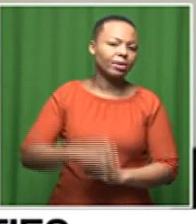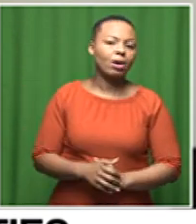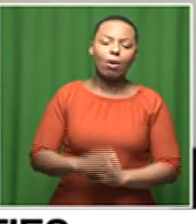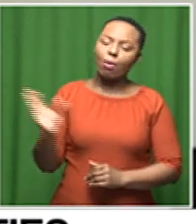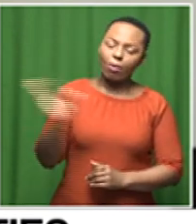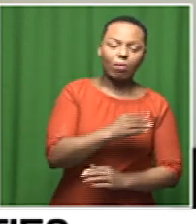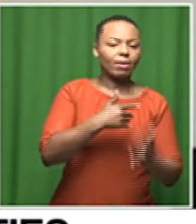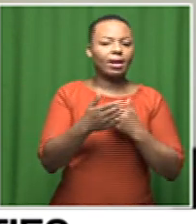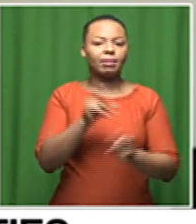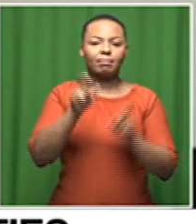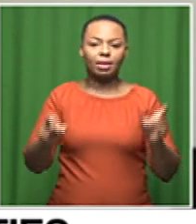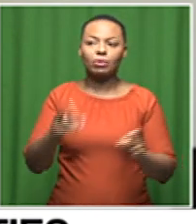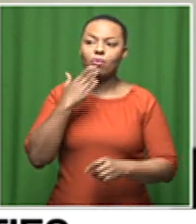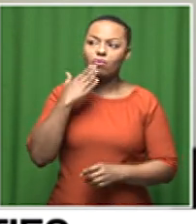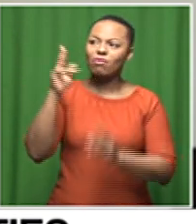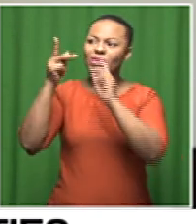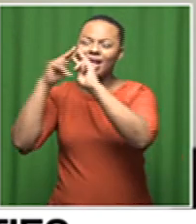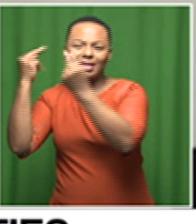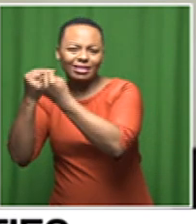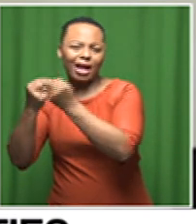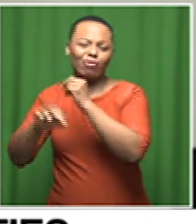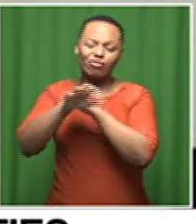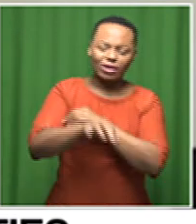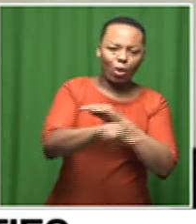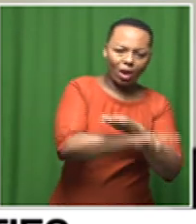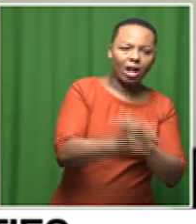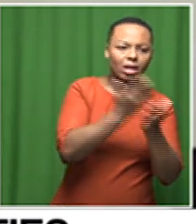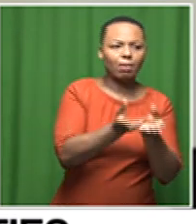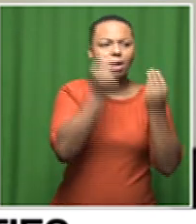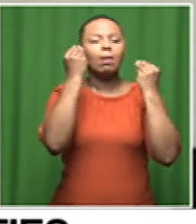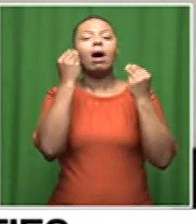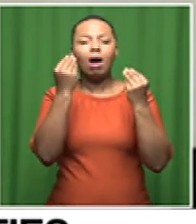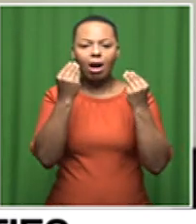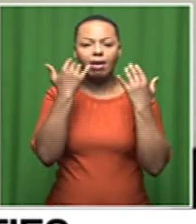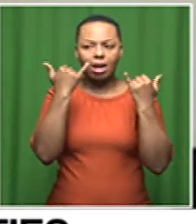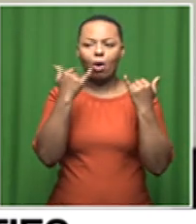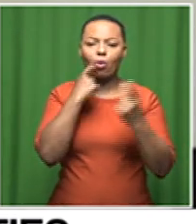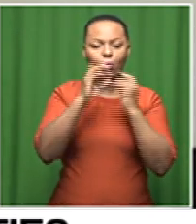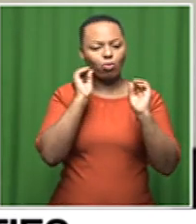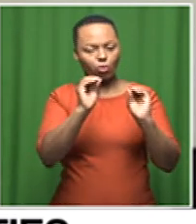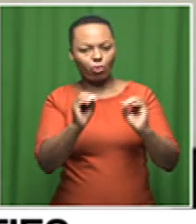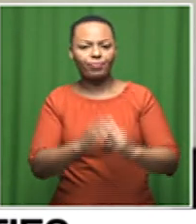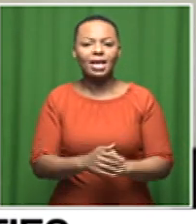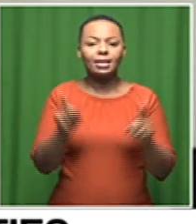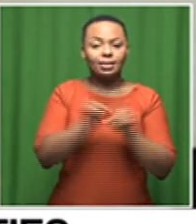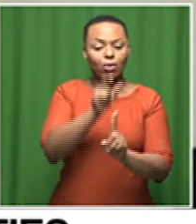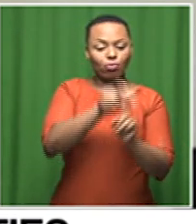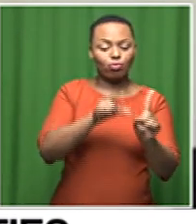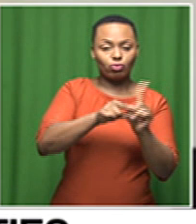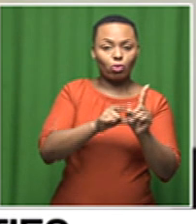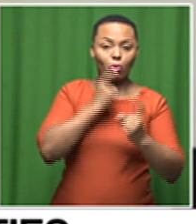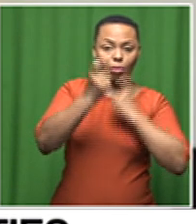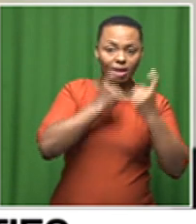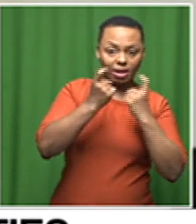or the levels of healthcare services will see that the complaint is being attended to. Even the patient will